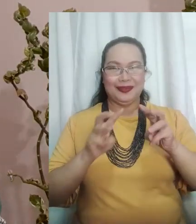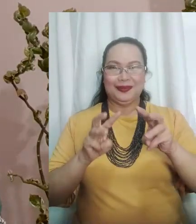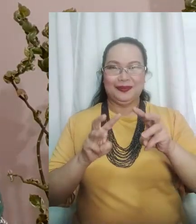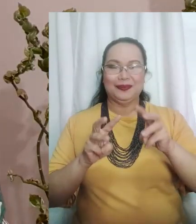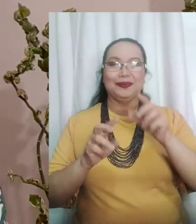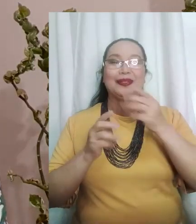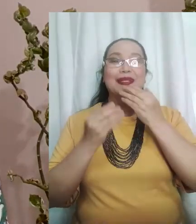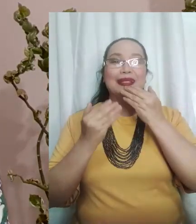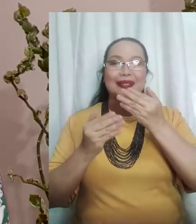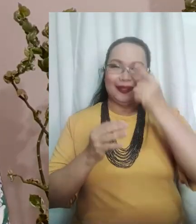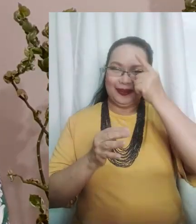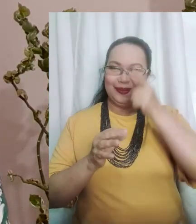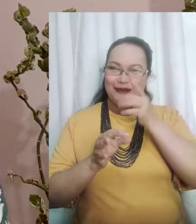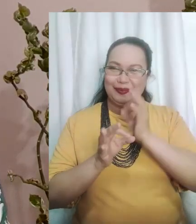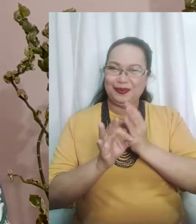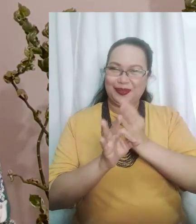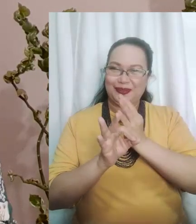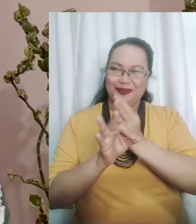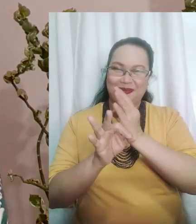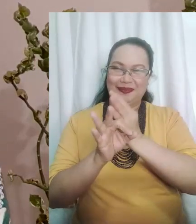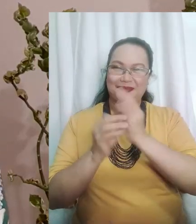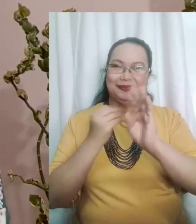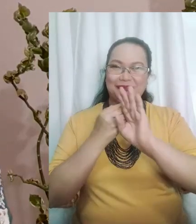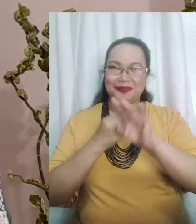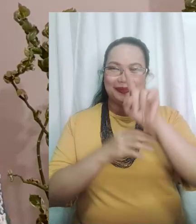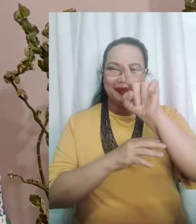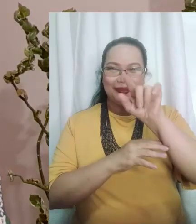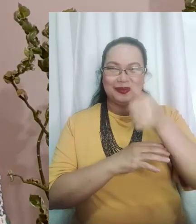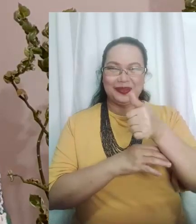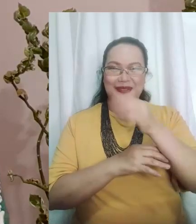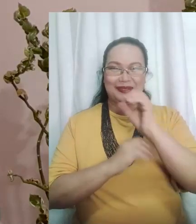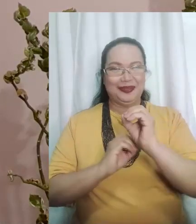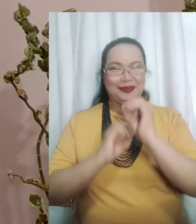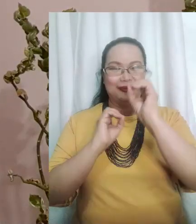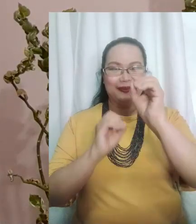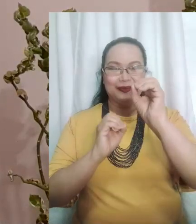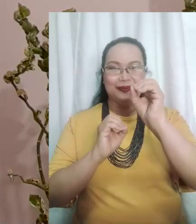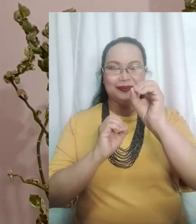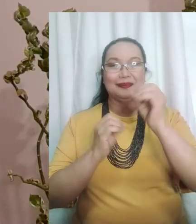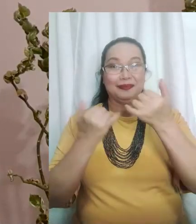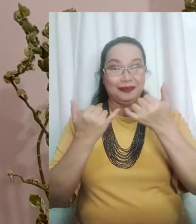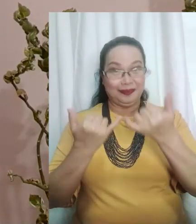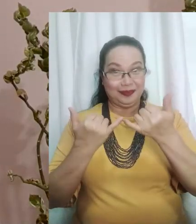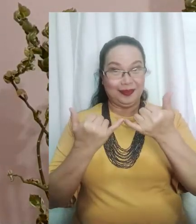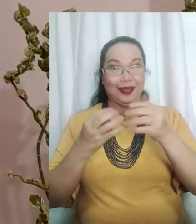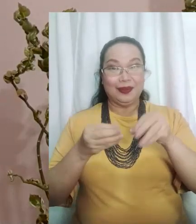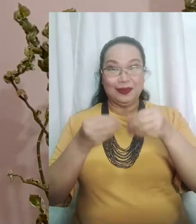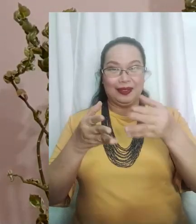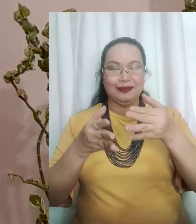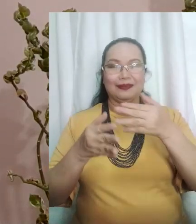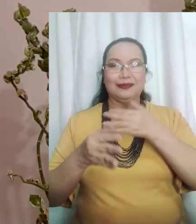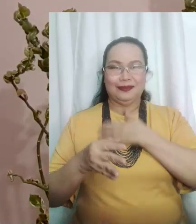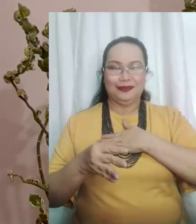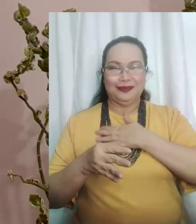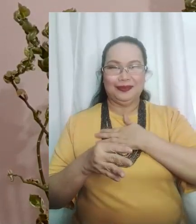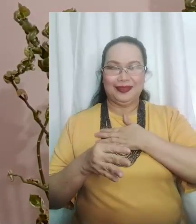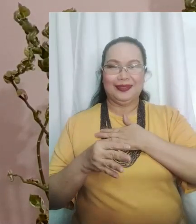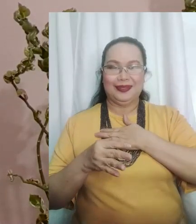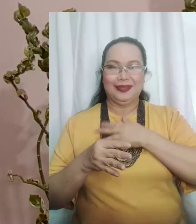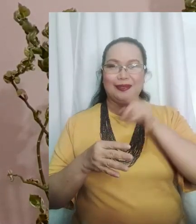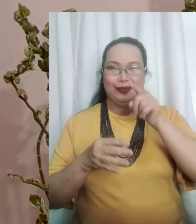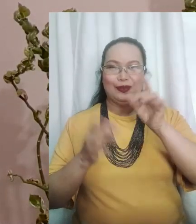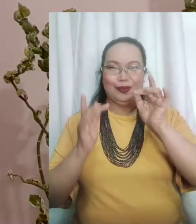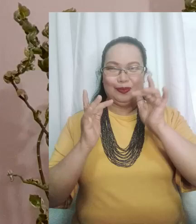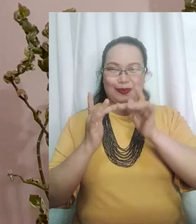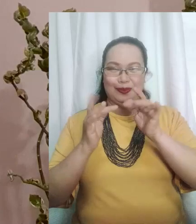for faithfully and cheerfully giving back His tithes and your offerings. To give today, please visit